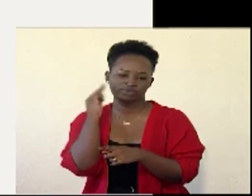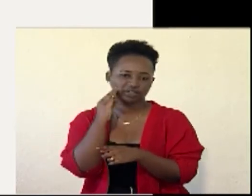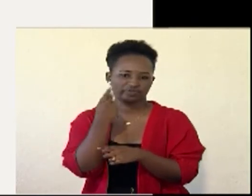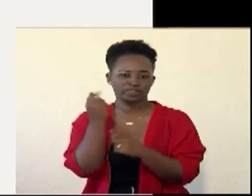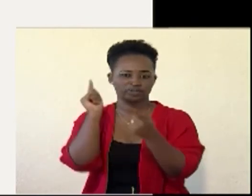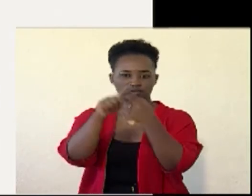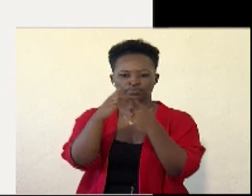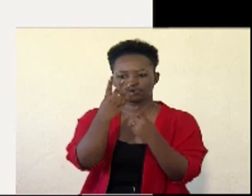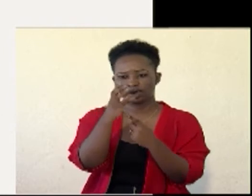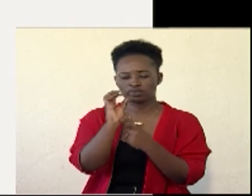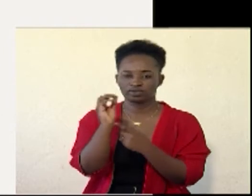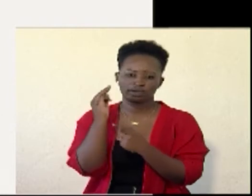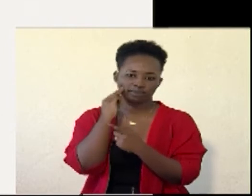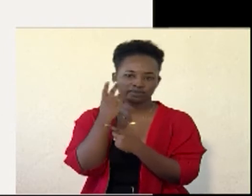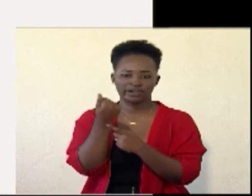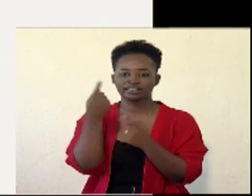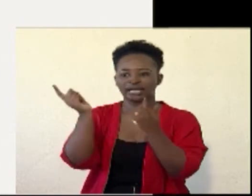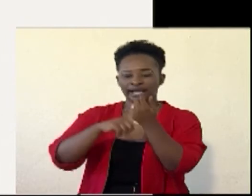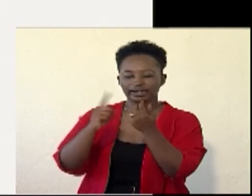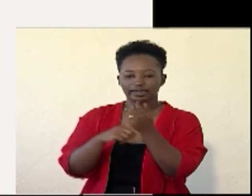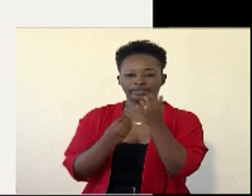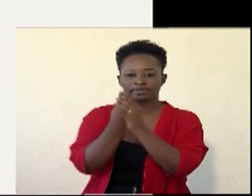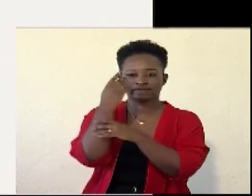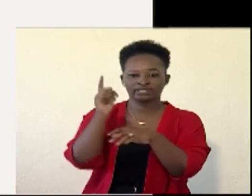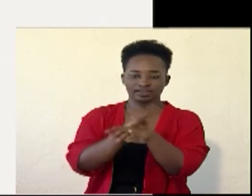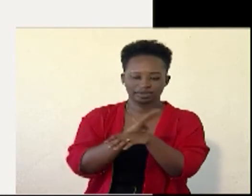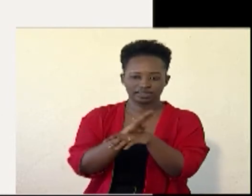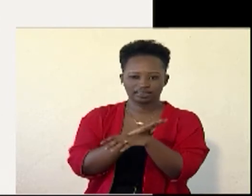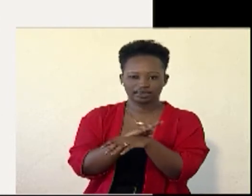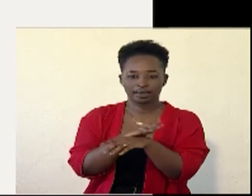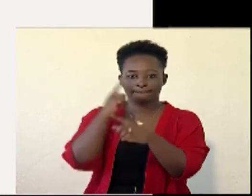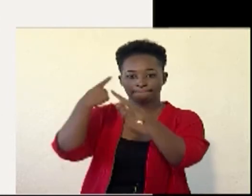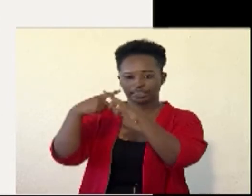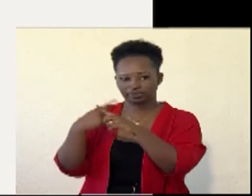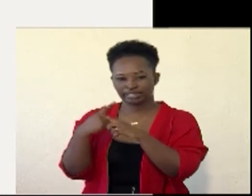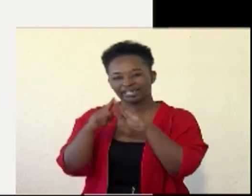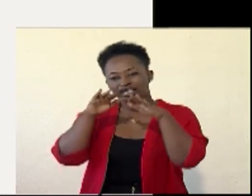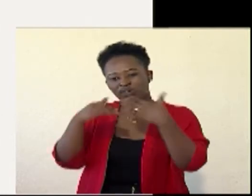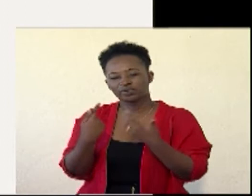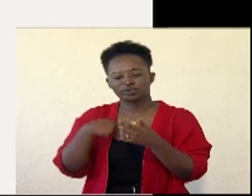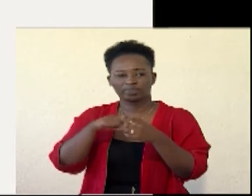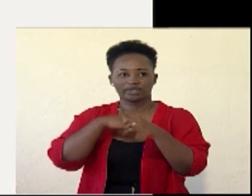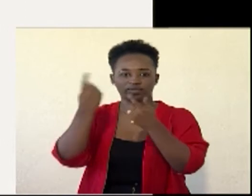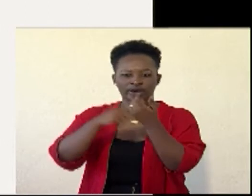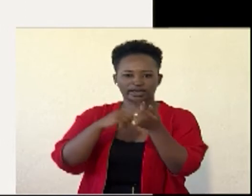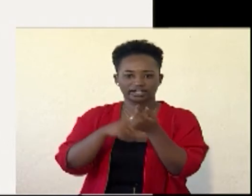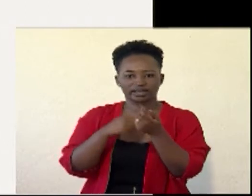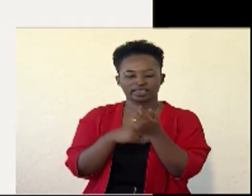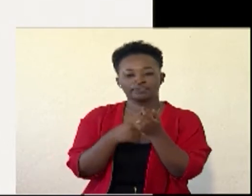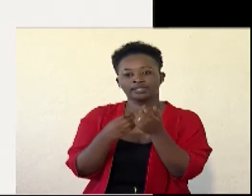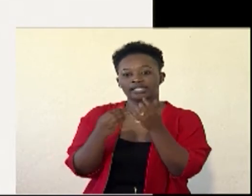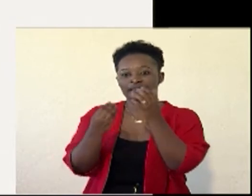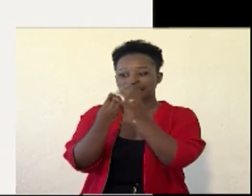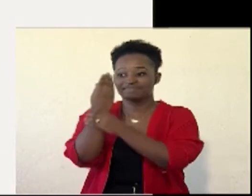to 400 million francs, calculate the investment multiplier. How do we calculate the investment multiplier? How do we get the